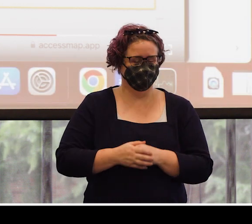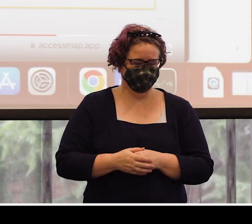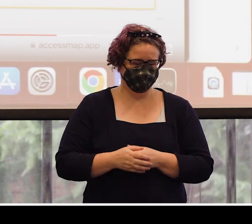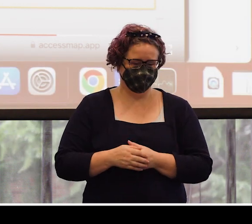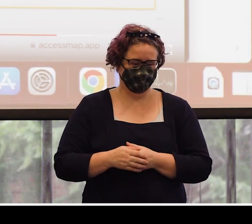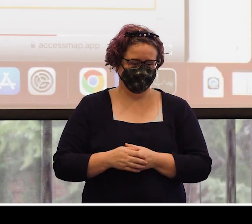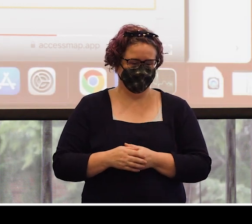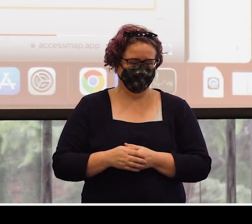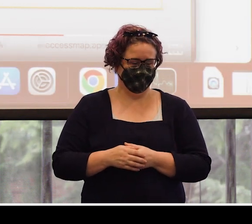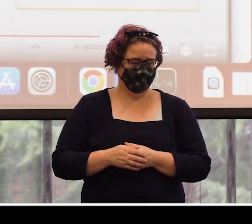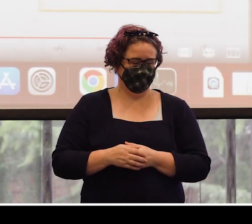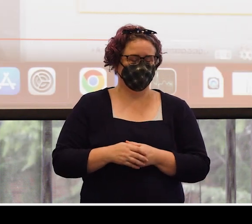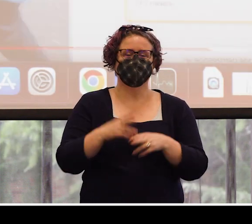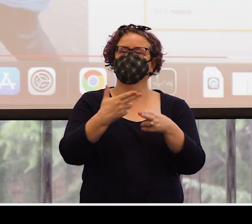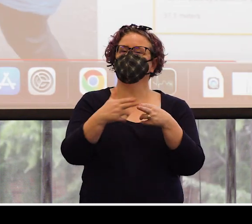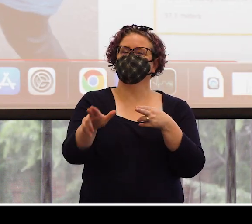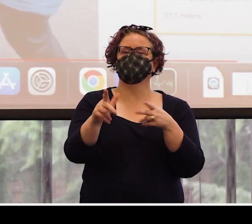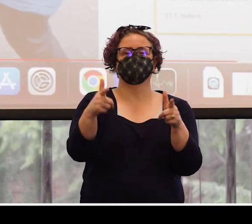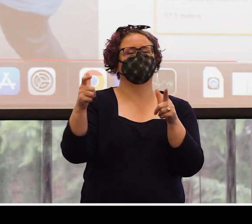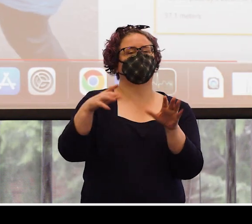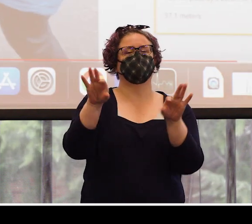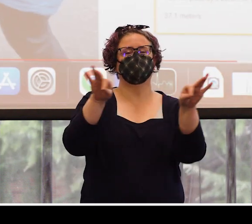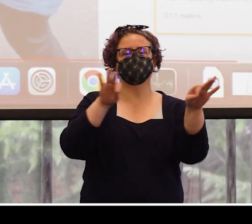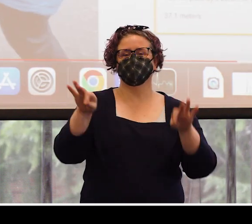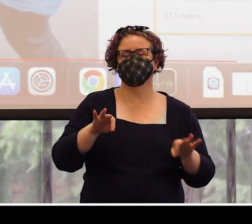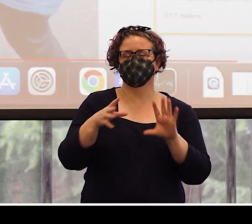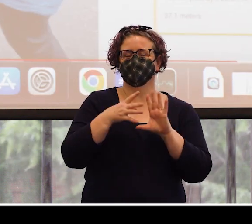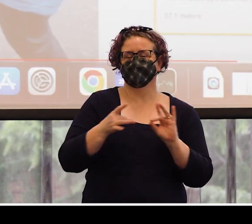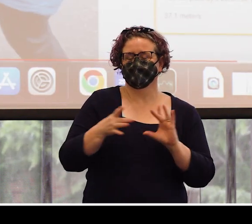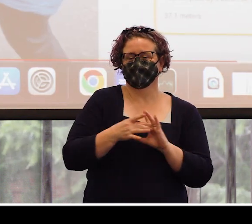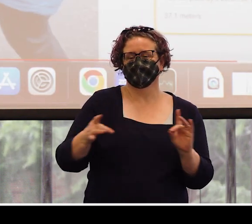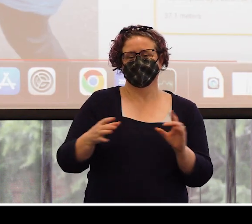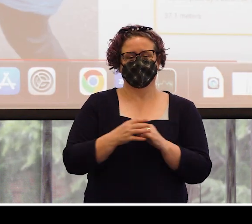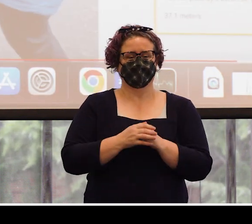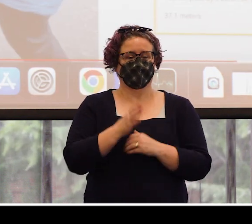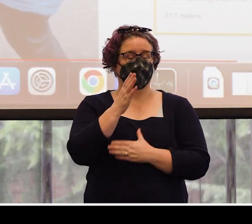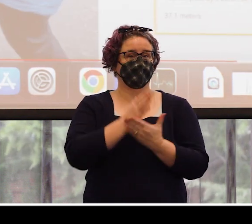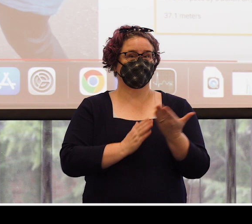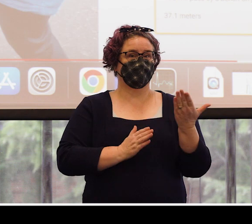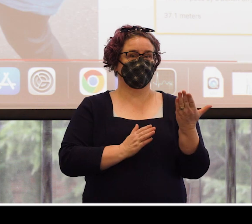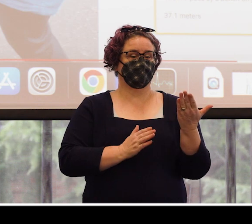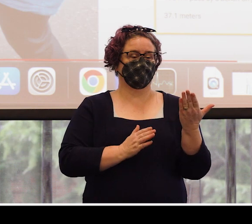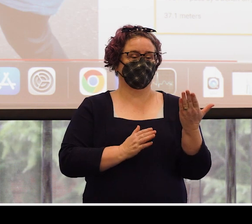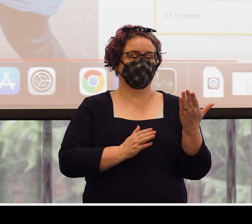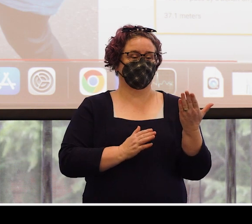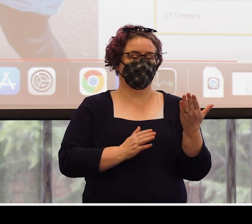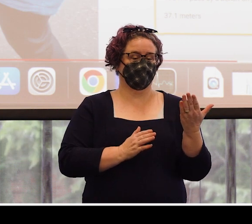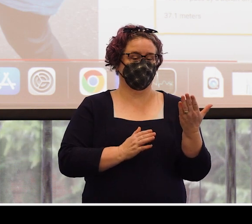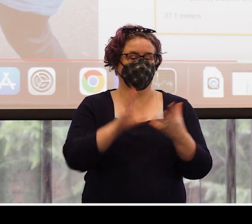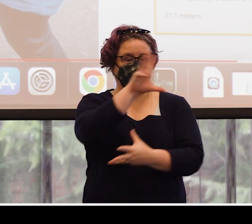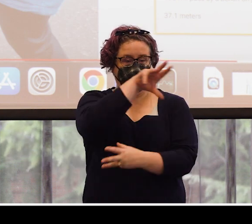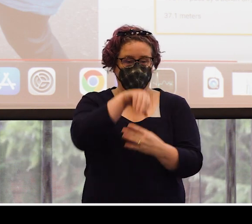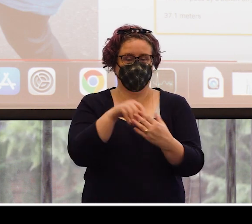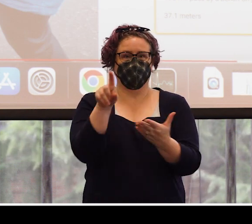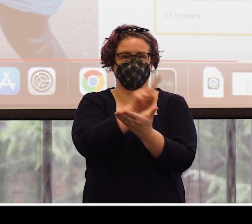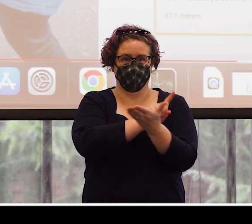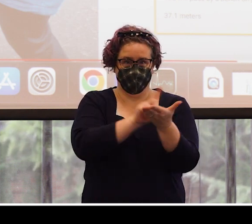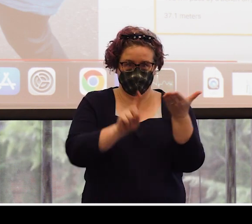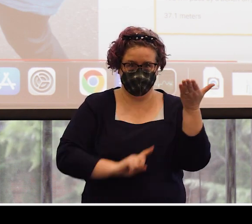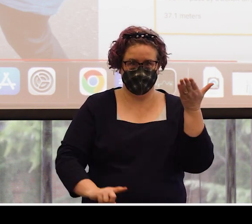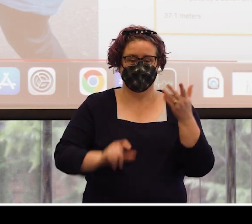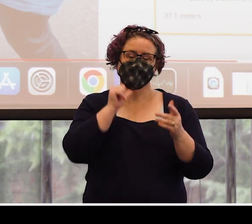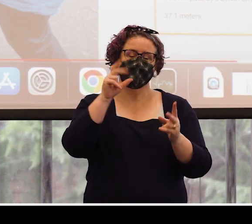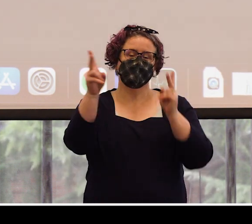So I want to quickly talk about some of the aspects that went into designing the